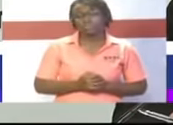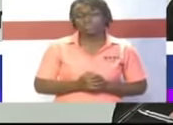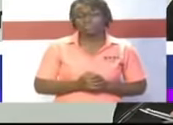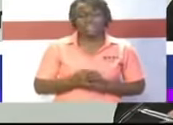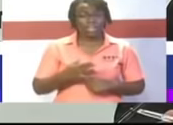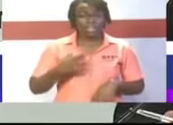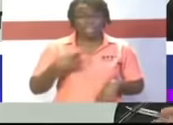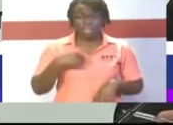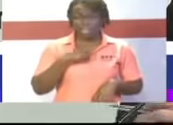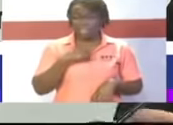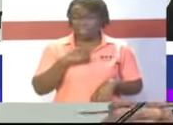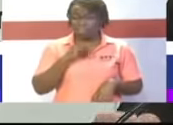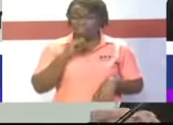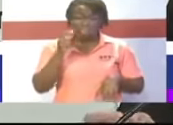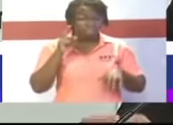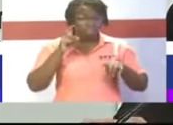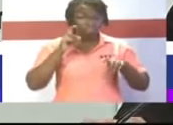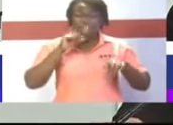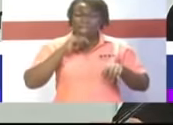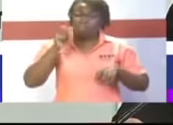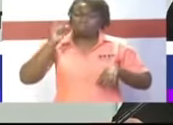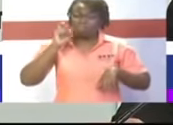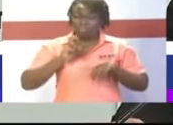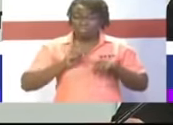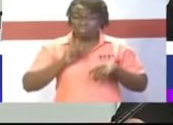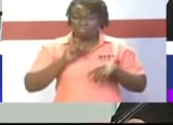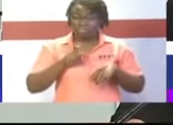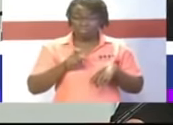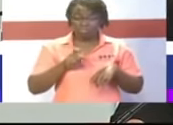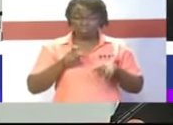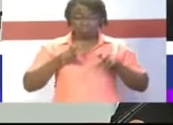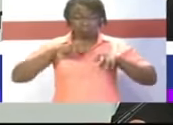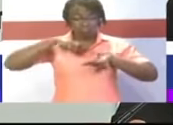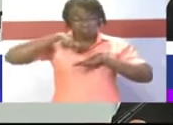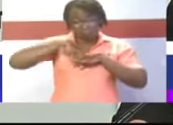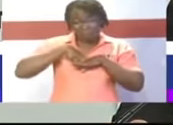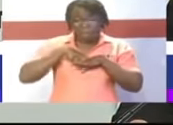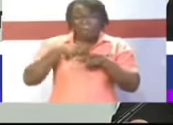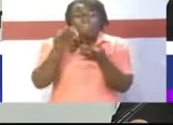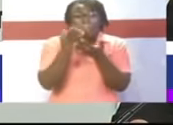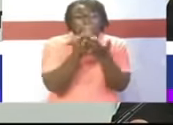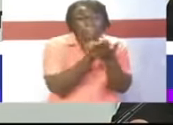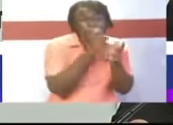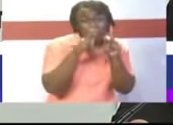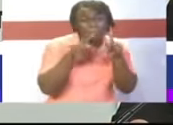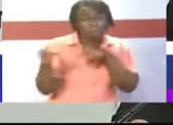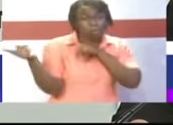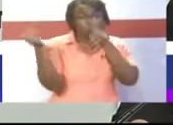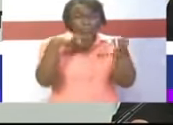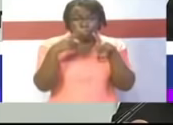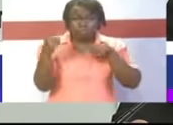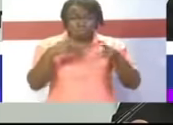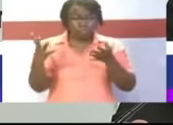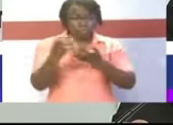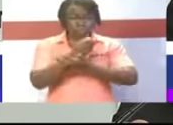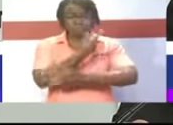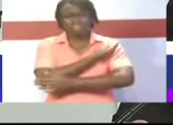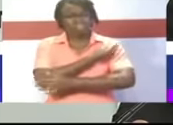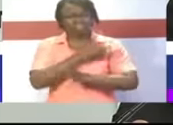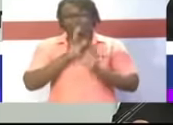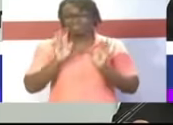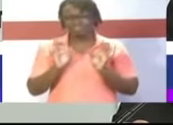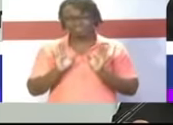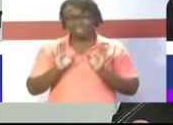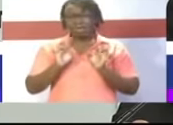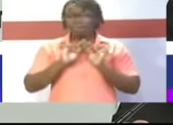not going to get on my hands and knees to beg people to come and get the vaccine for those who are immunocompromised, but we're focusing on those who are immunocompromised